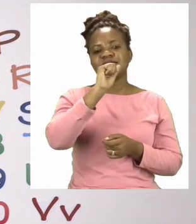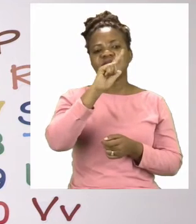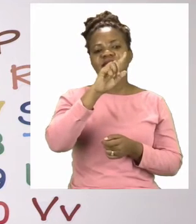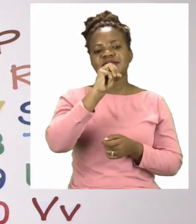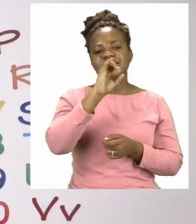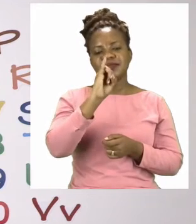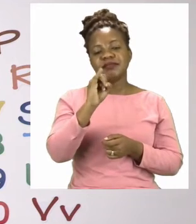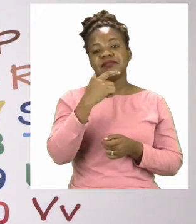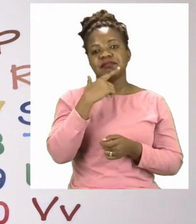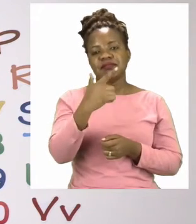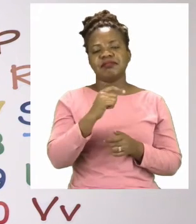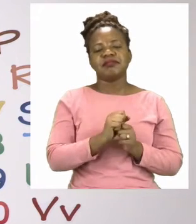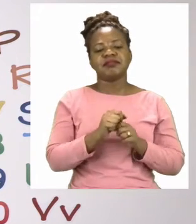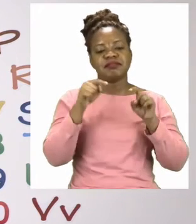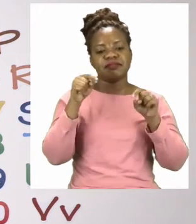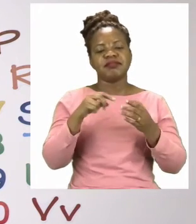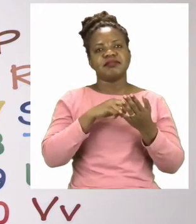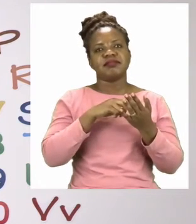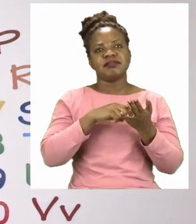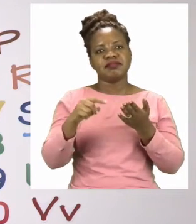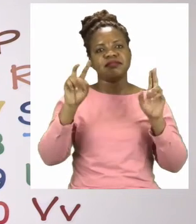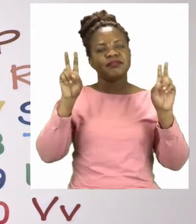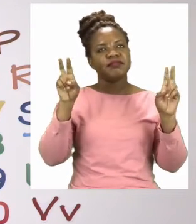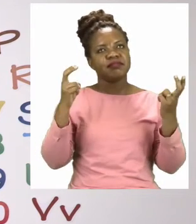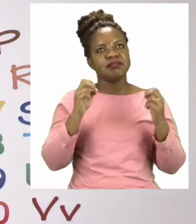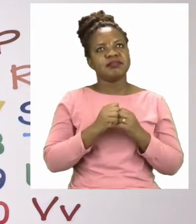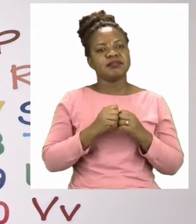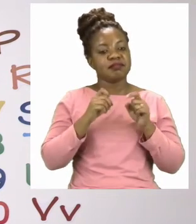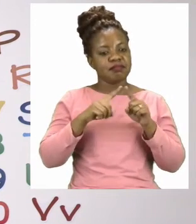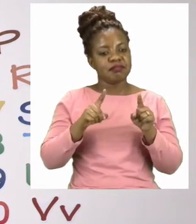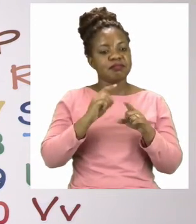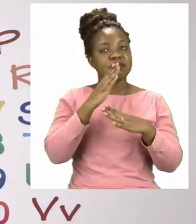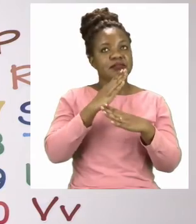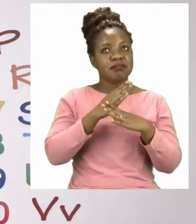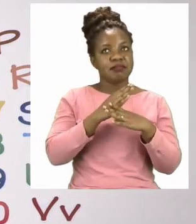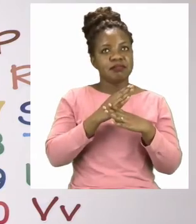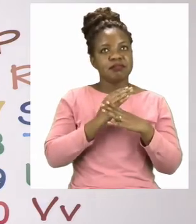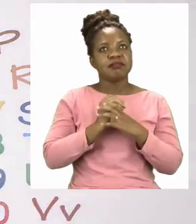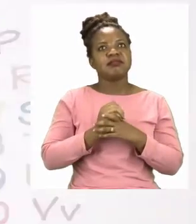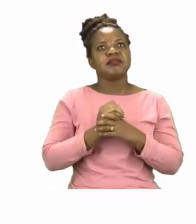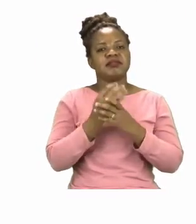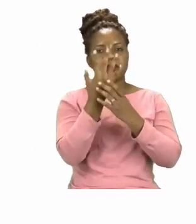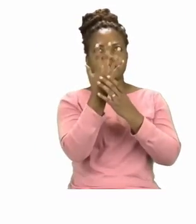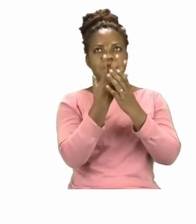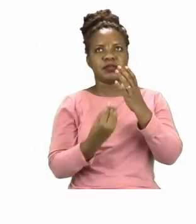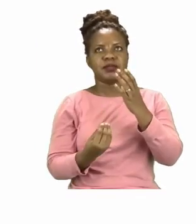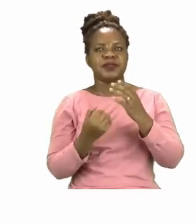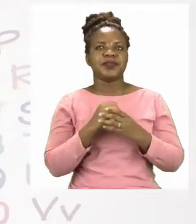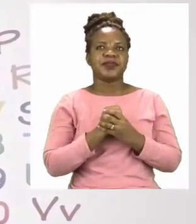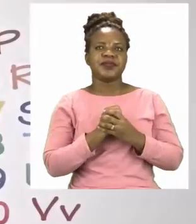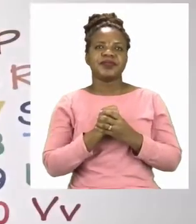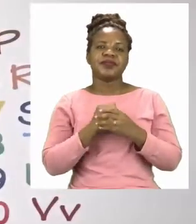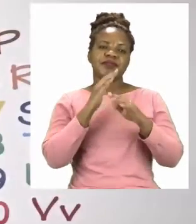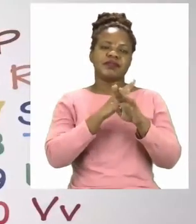me today. Our theme this week is occupations and autumn.